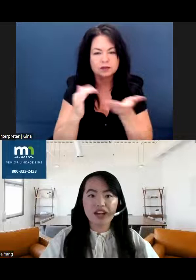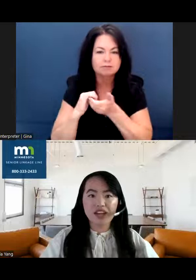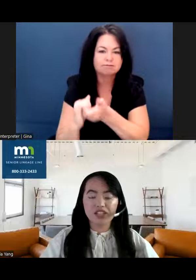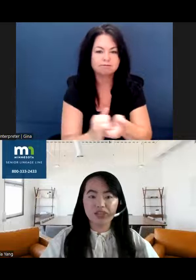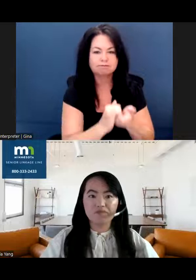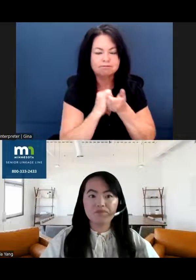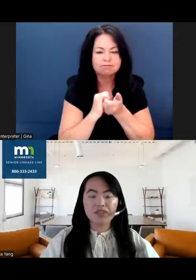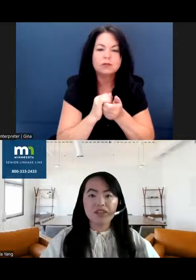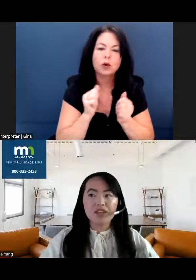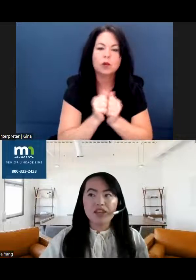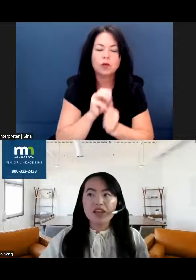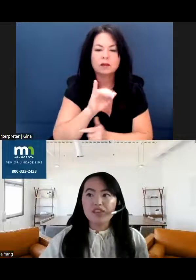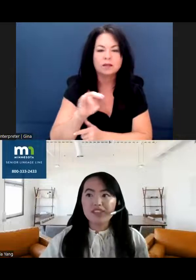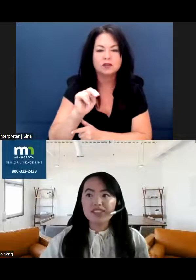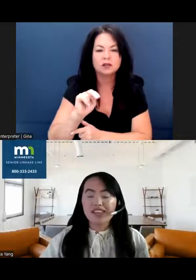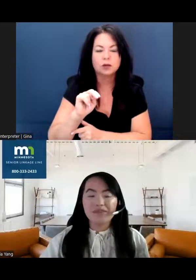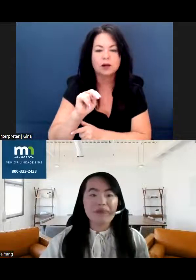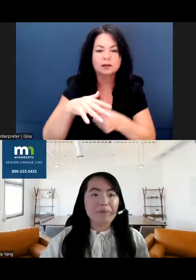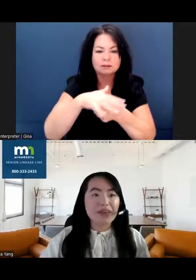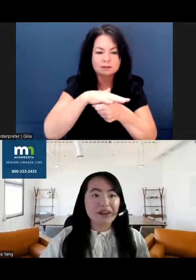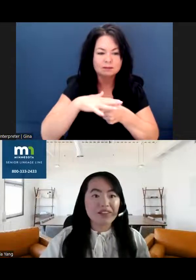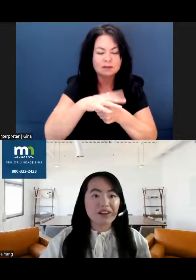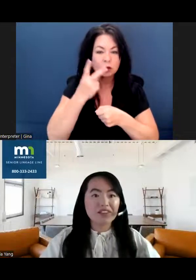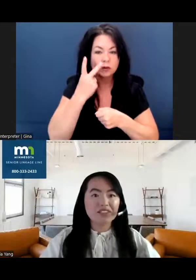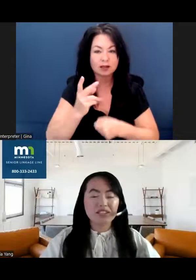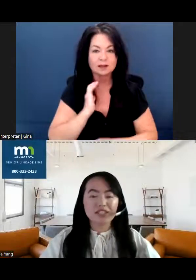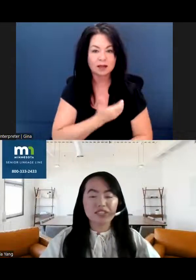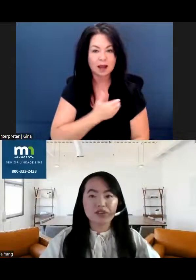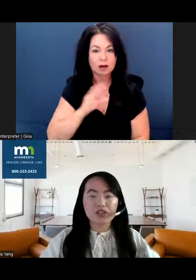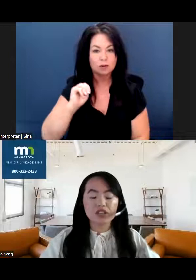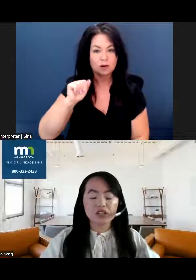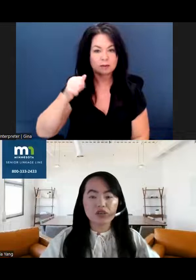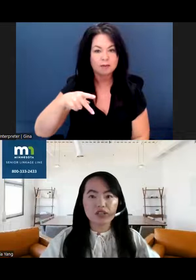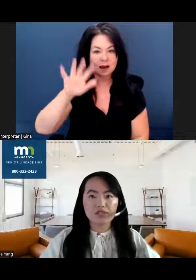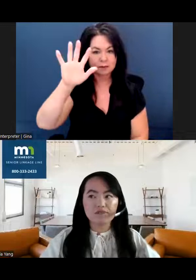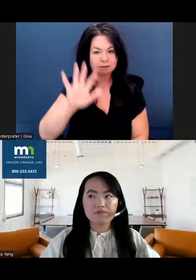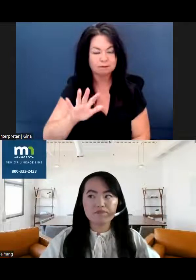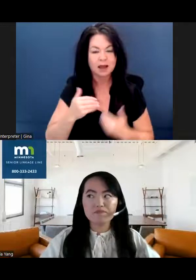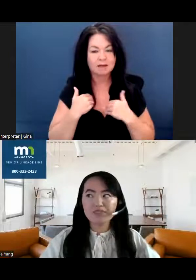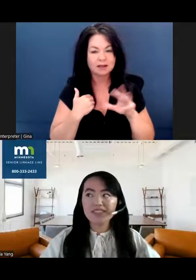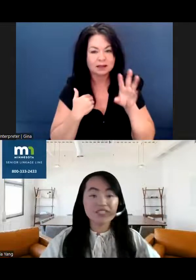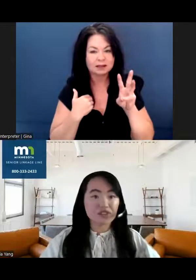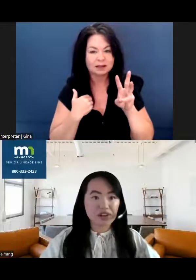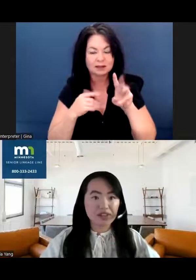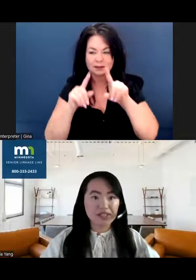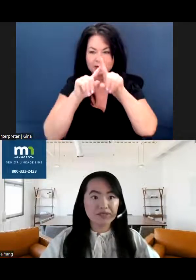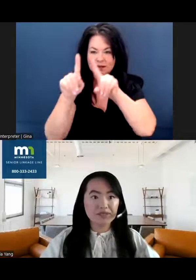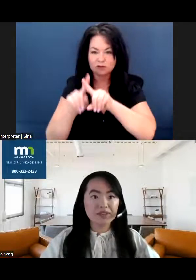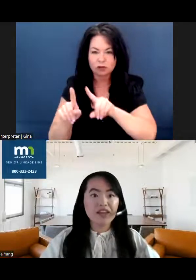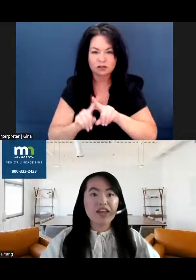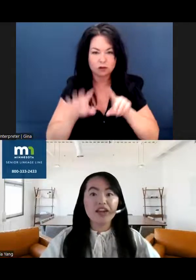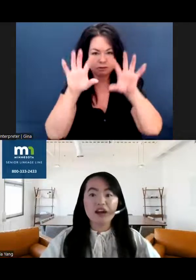agencies on aging. If you can see on the map here, there are 6 different color-coded different